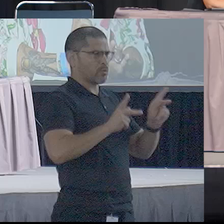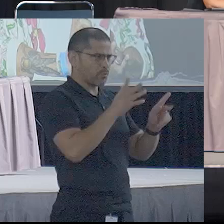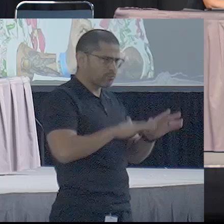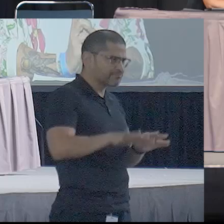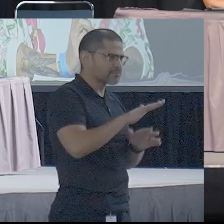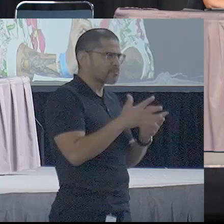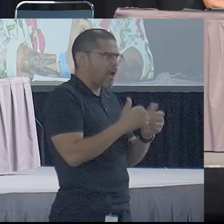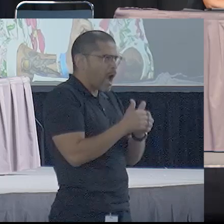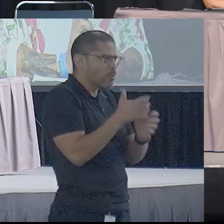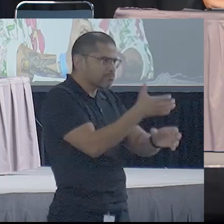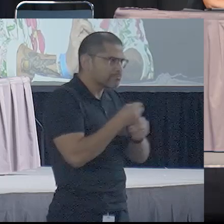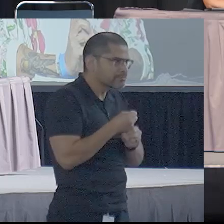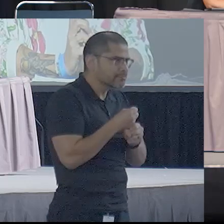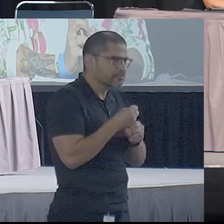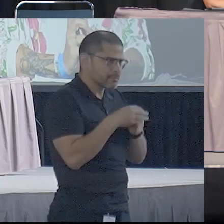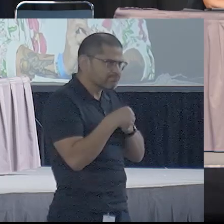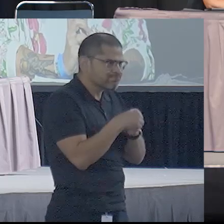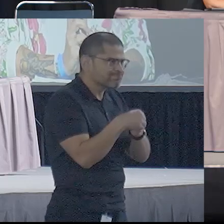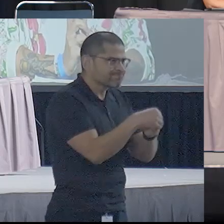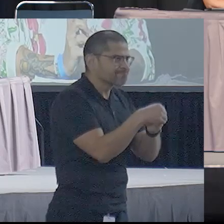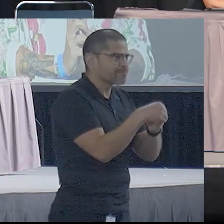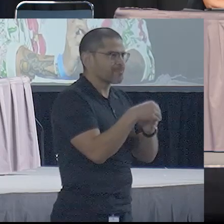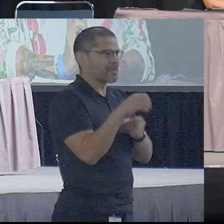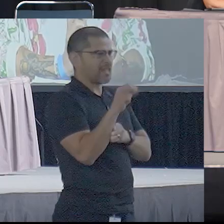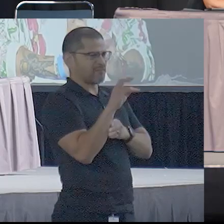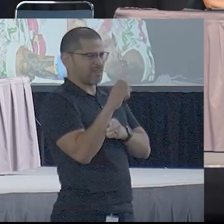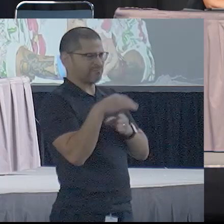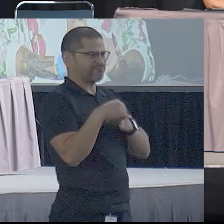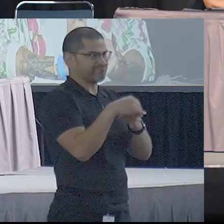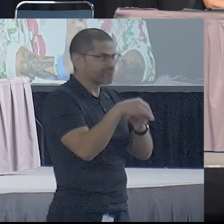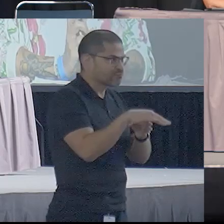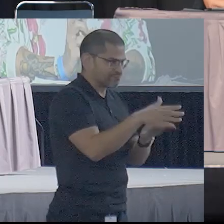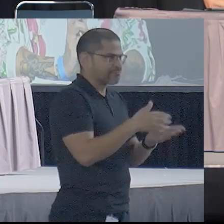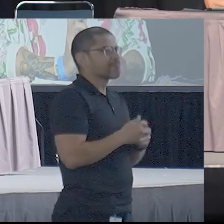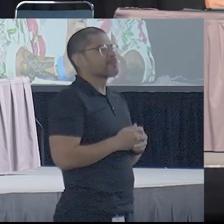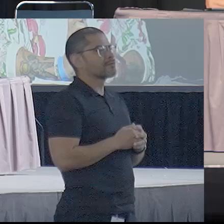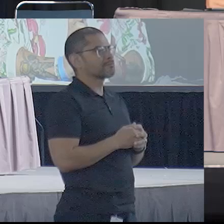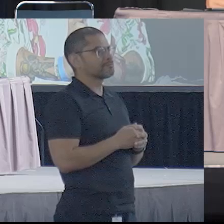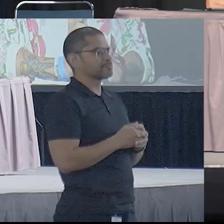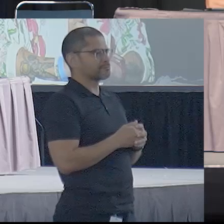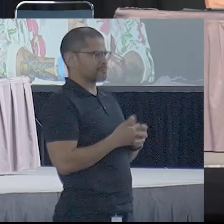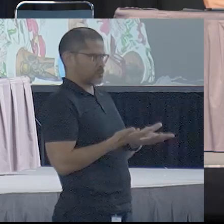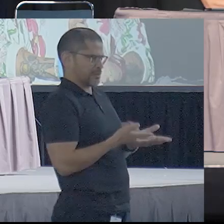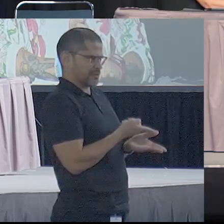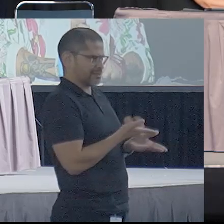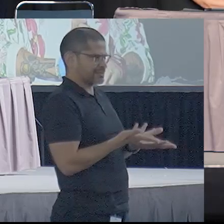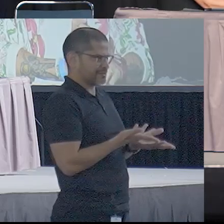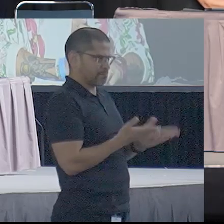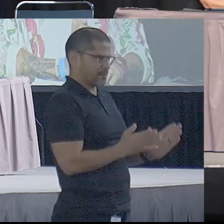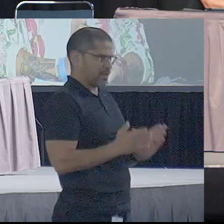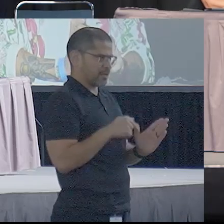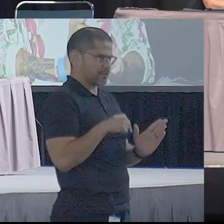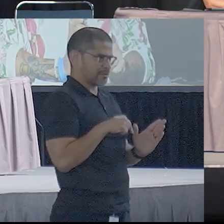kind of navigator that's going to walk them through step by step what their plan can be specific to them and their family and what